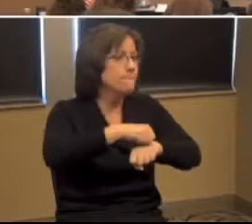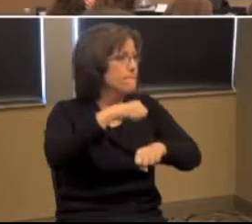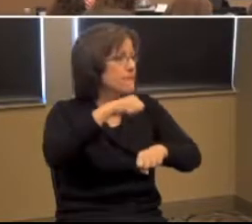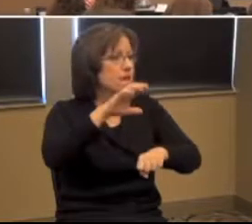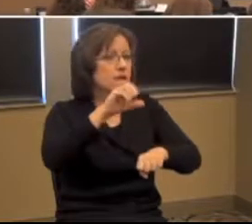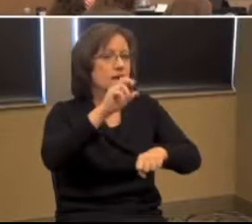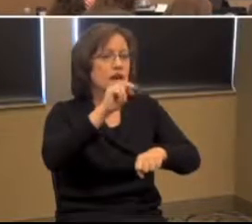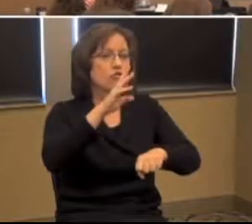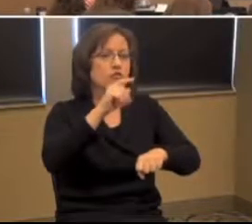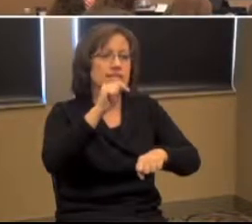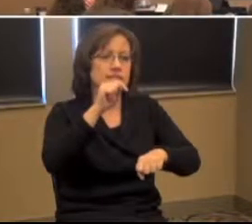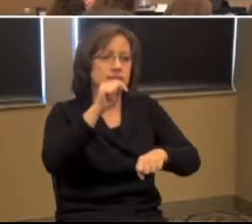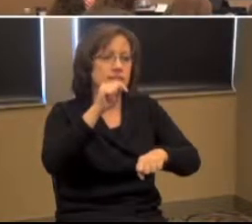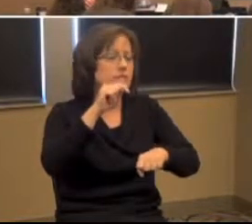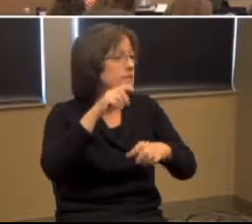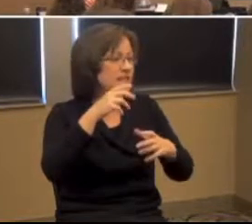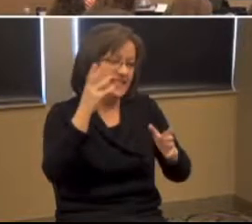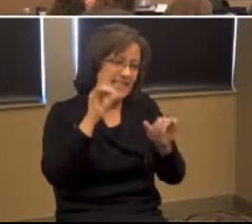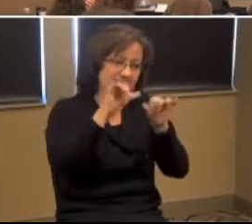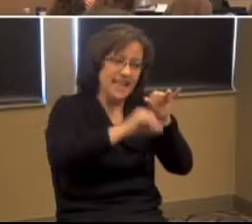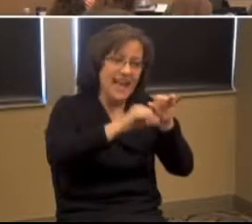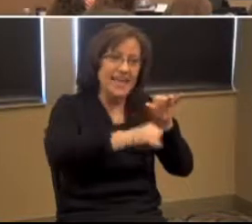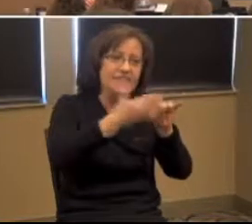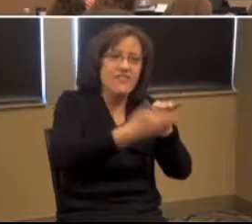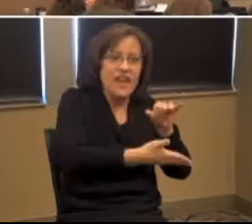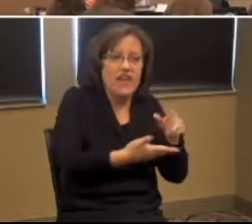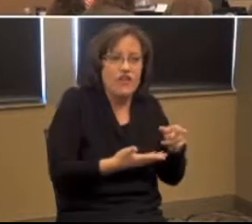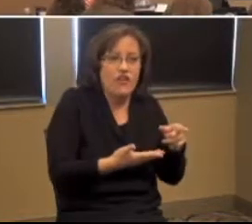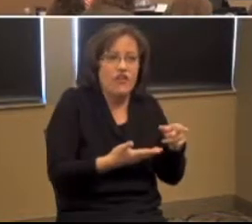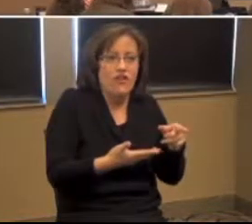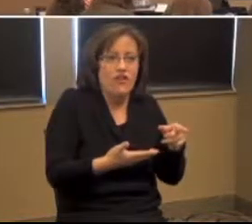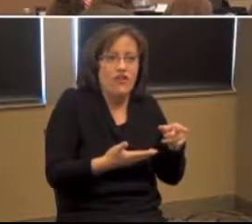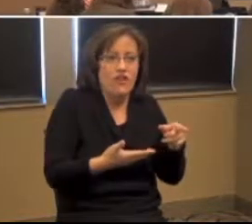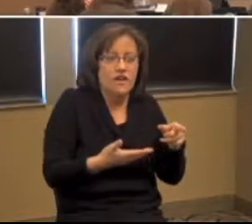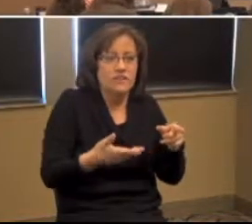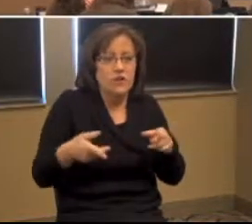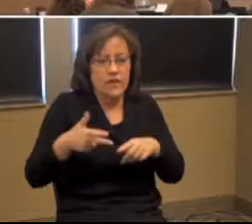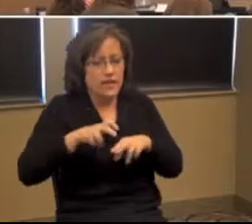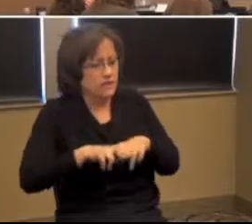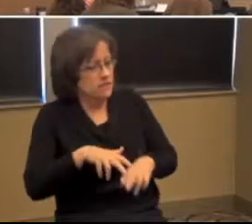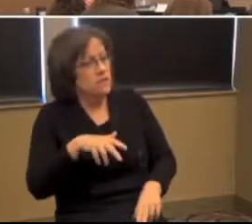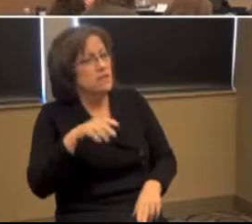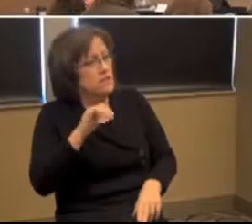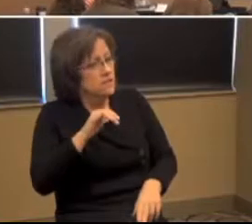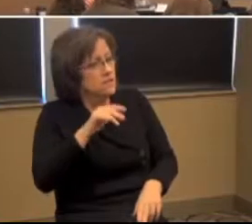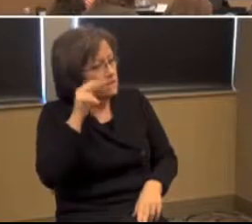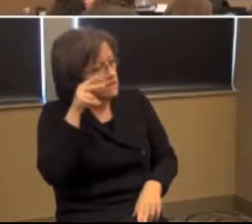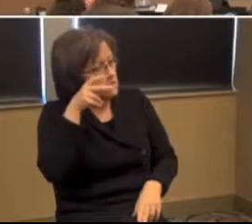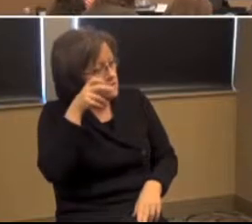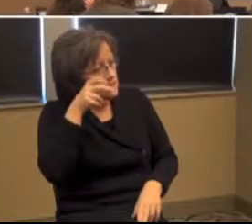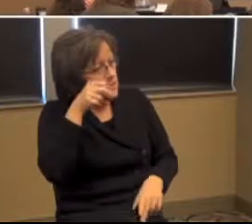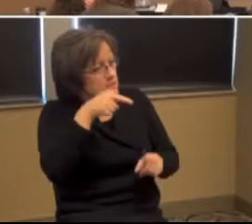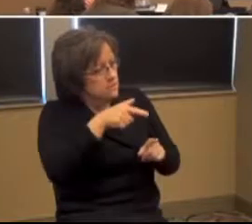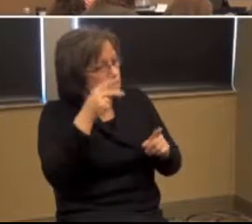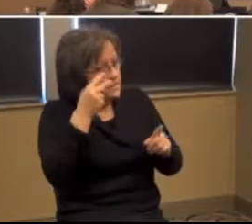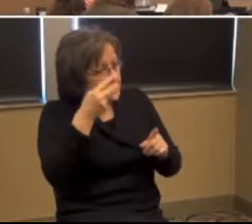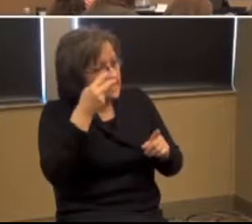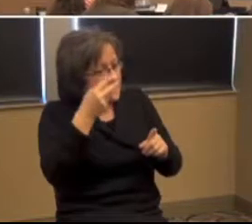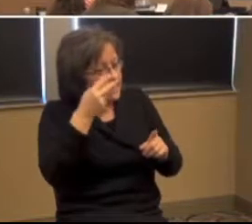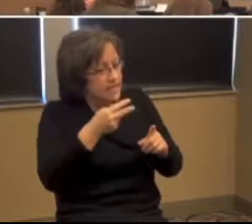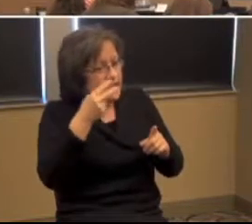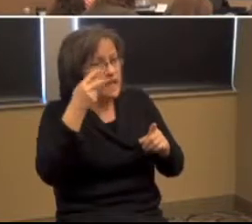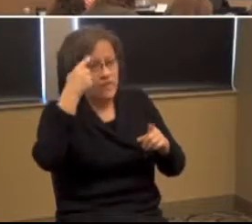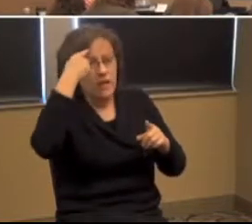transparent, and so it stays there, and they're able to take in and process that information so much better. You